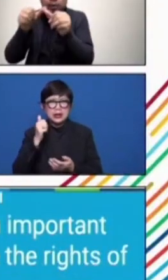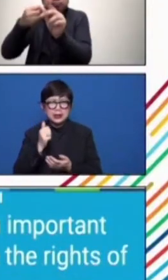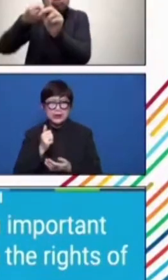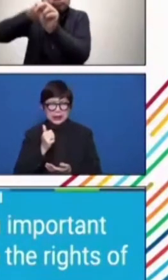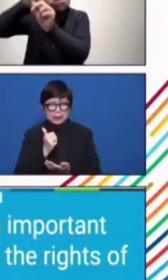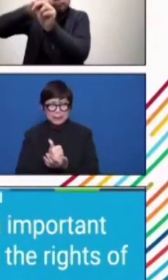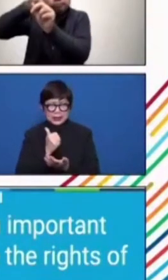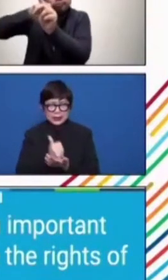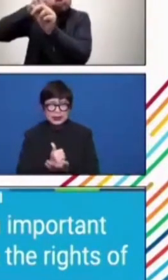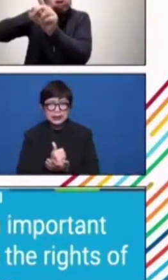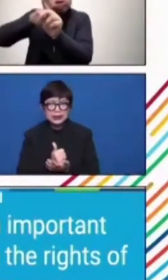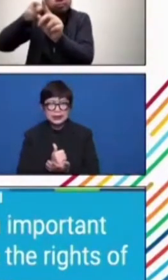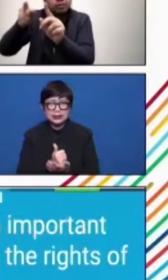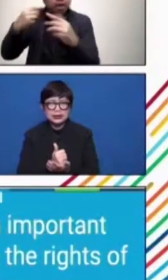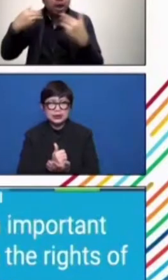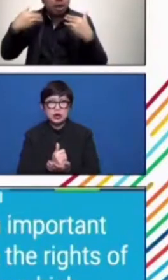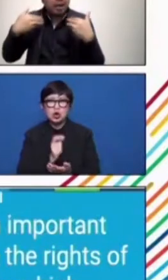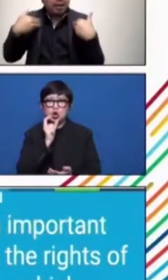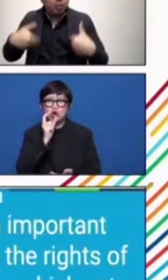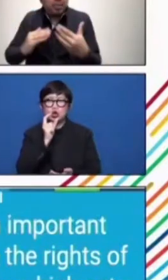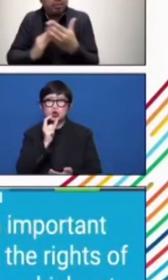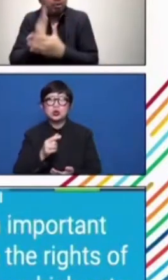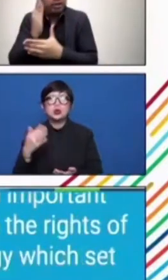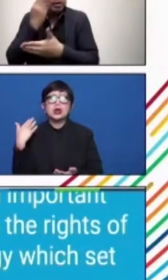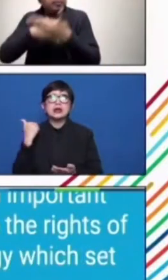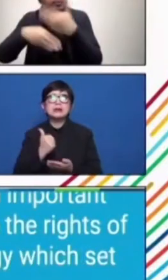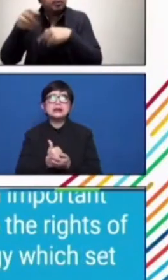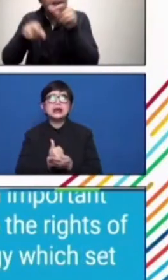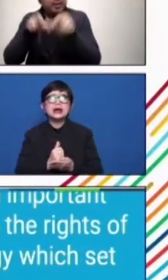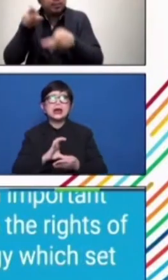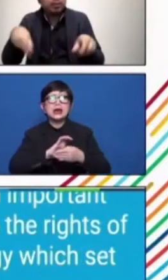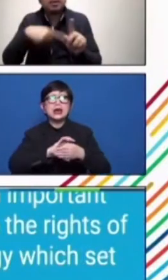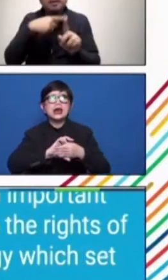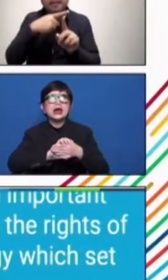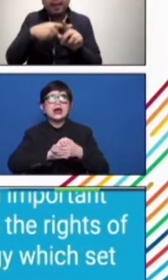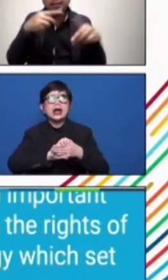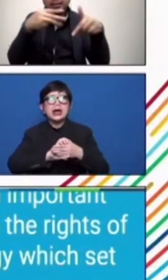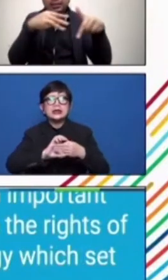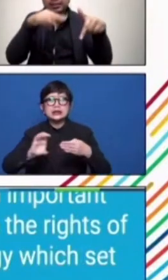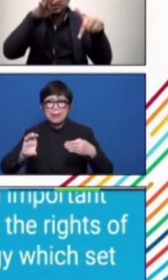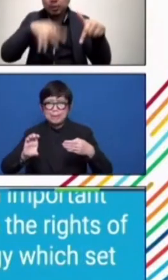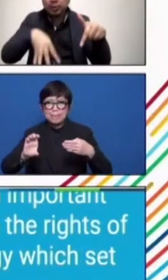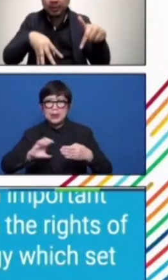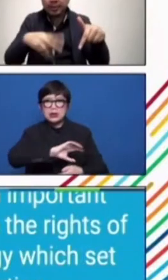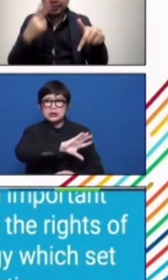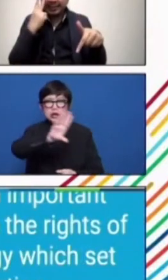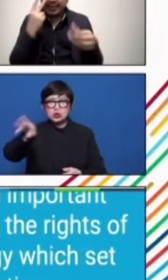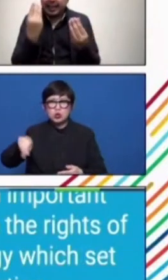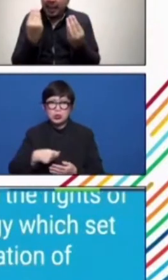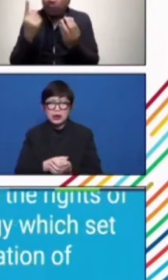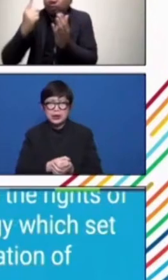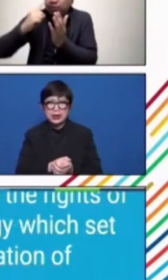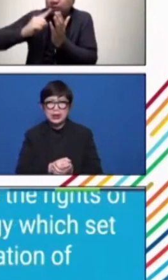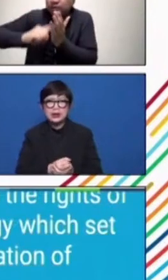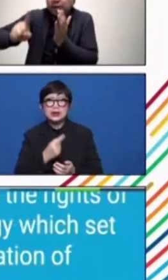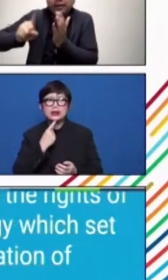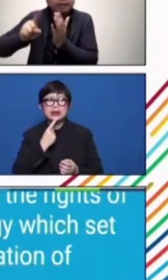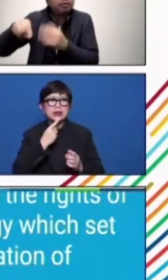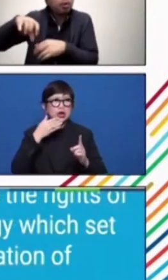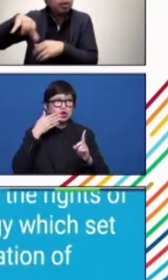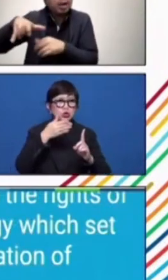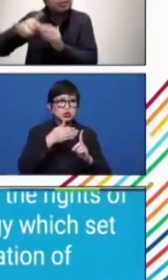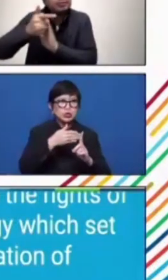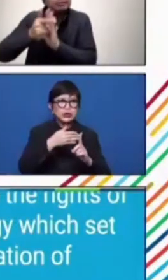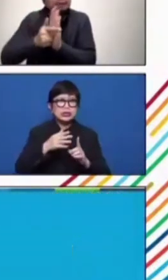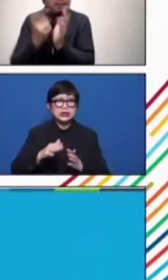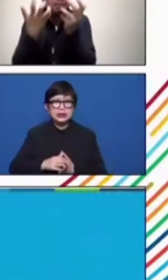strategy which sets specific goals in relation to the convention and the harmonization of national law with it as part